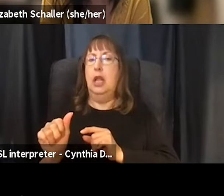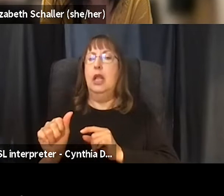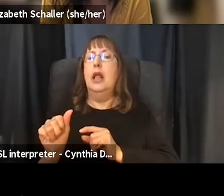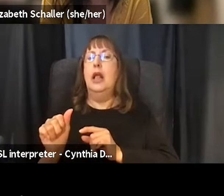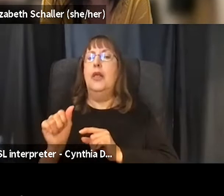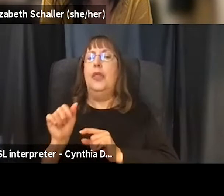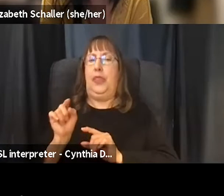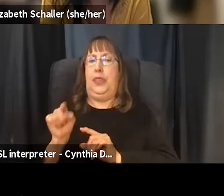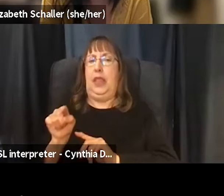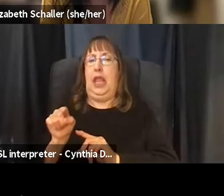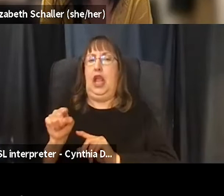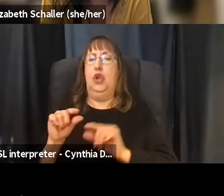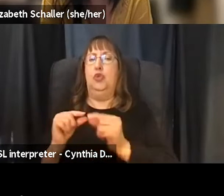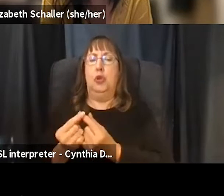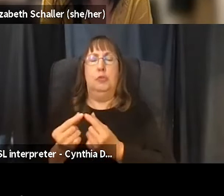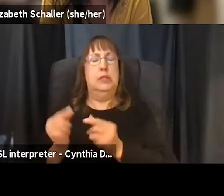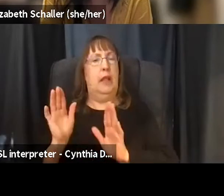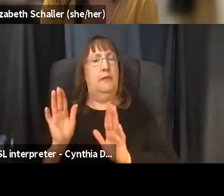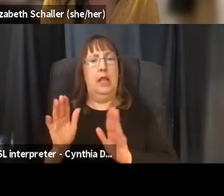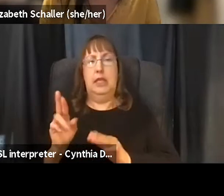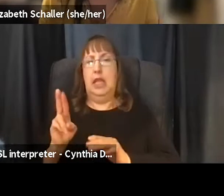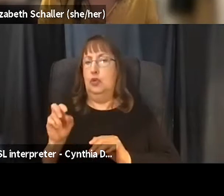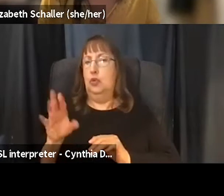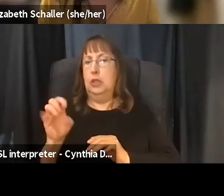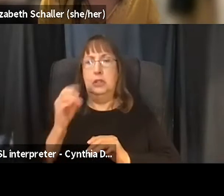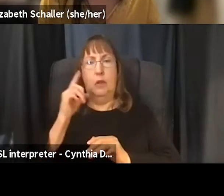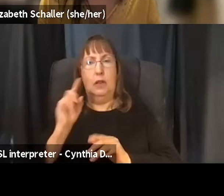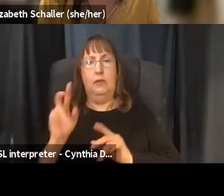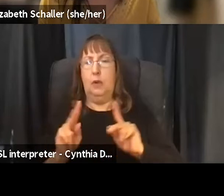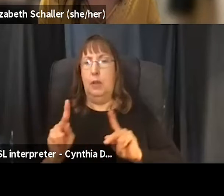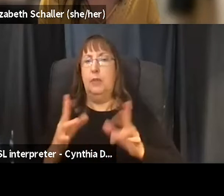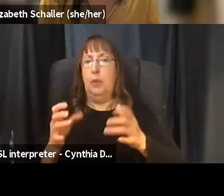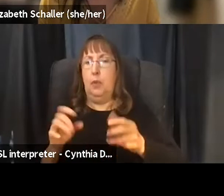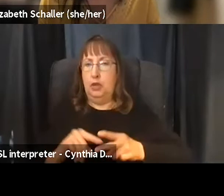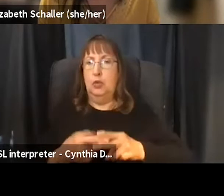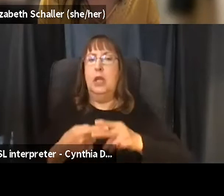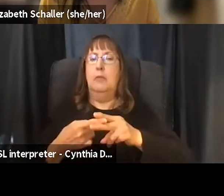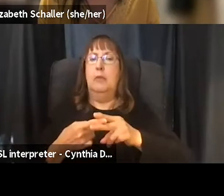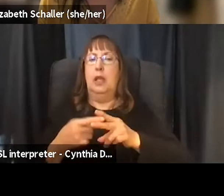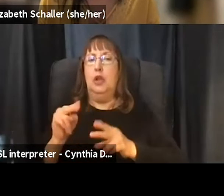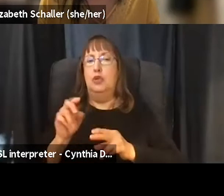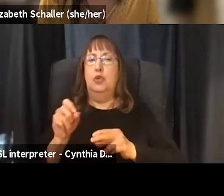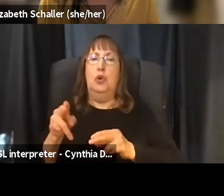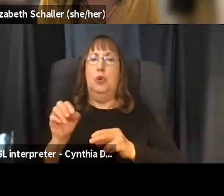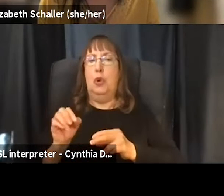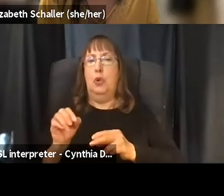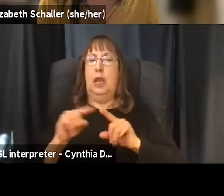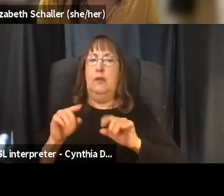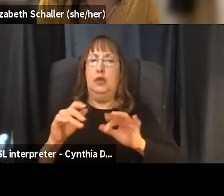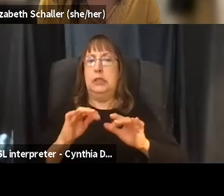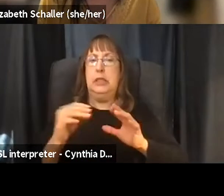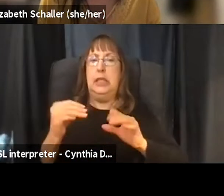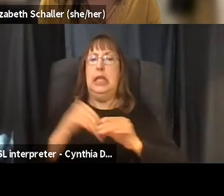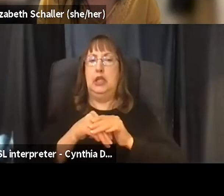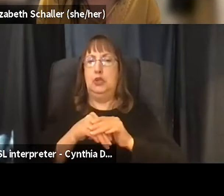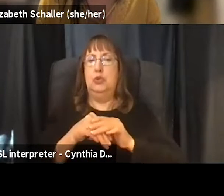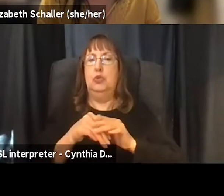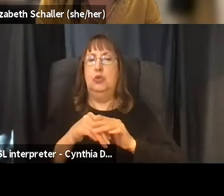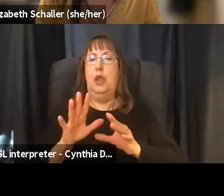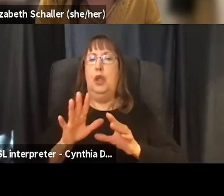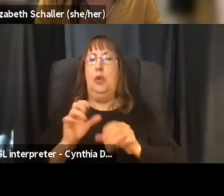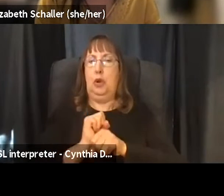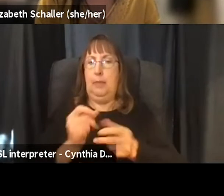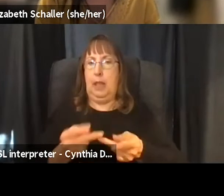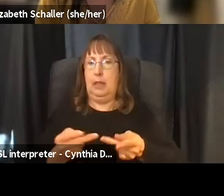They are a fantastic resource for people that are wanting to implement neurodiversity into their